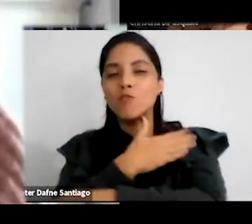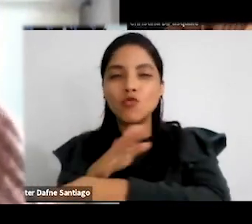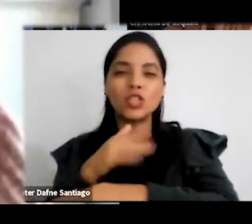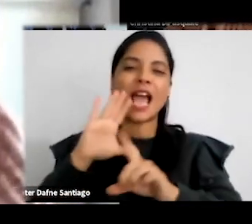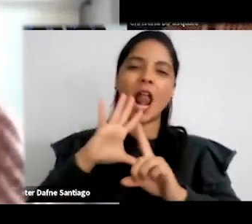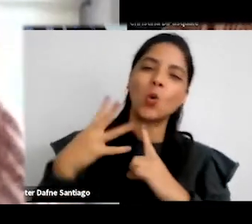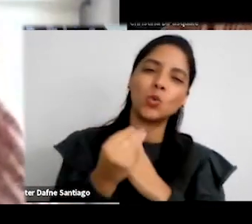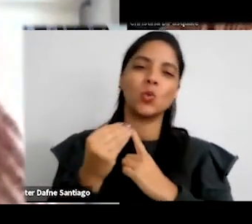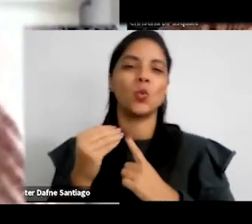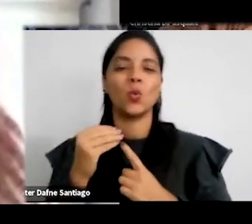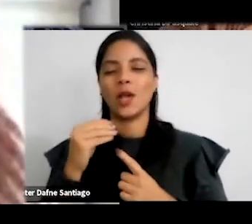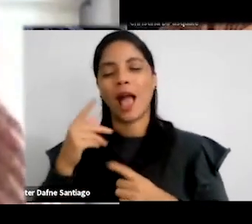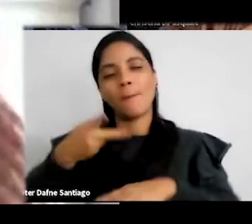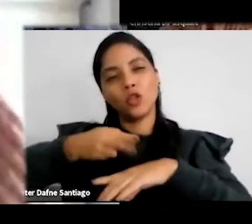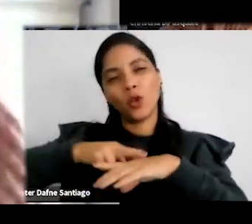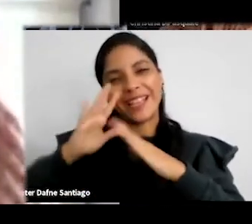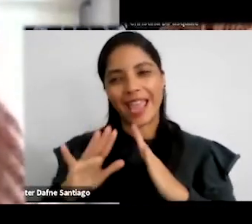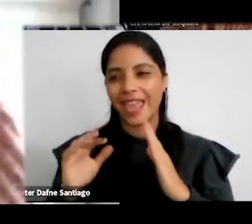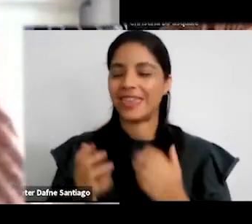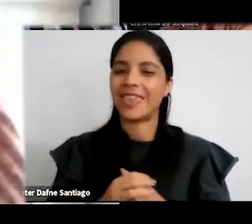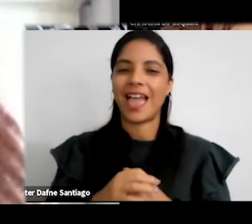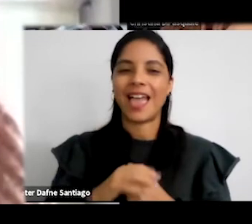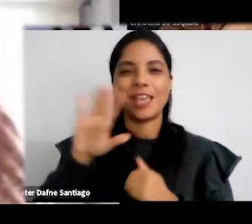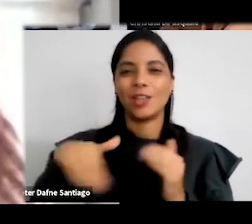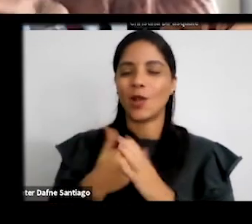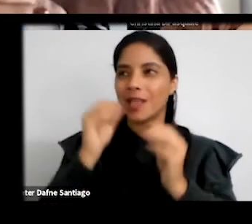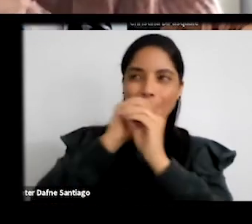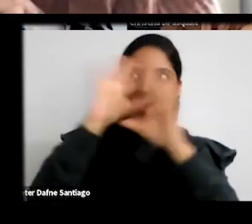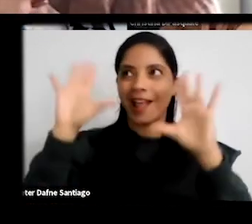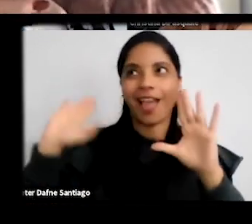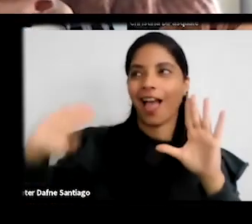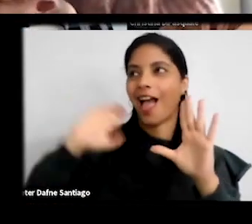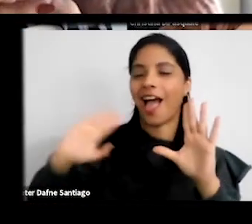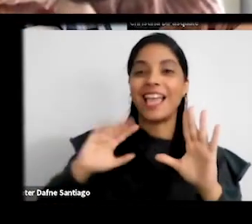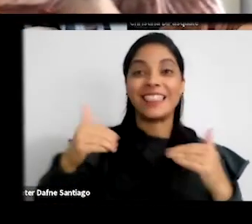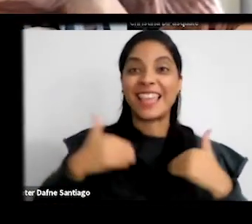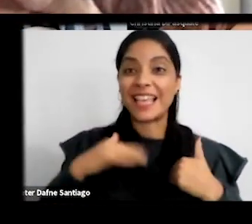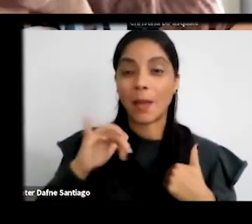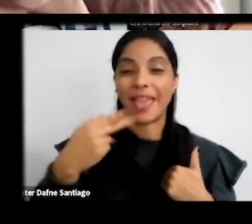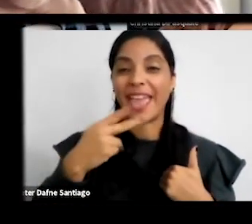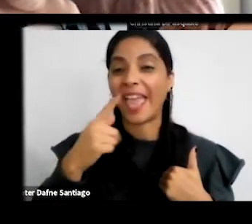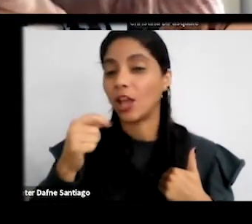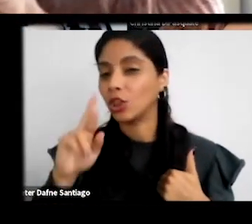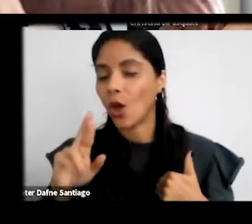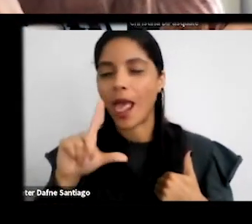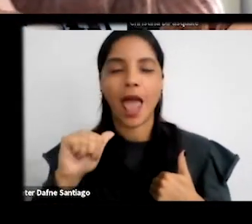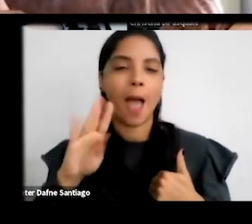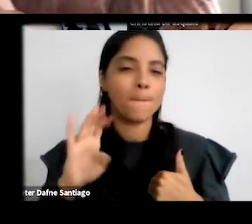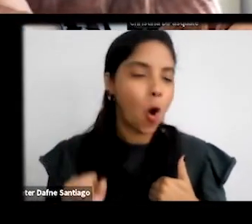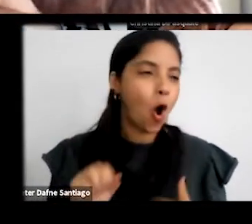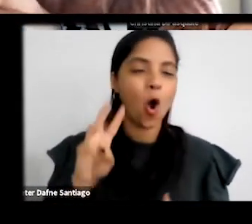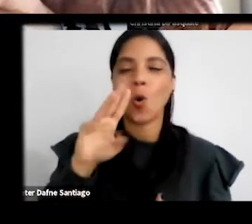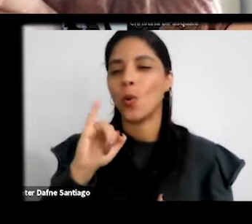contemporary imaginings. And it had Hector Lavoe, it had Willie Colon, who was Realidades'